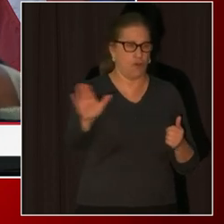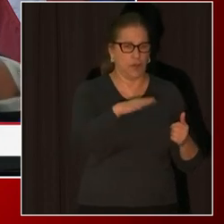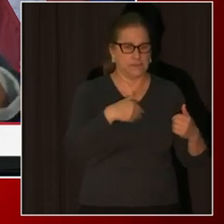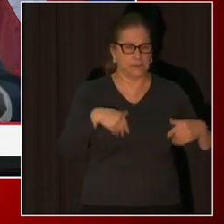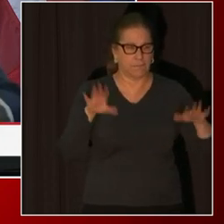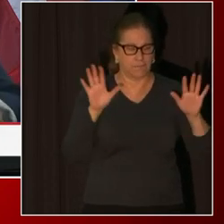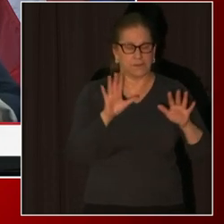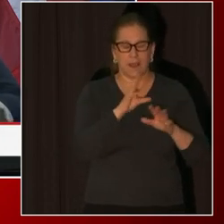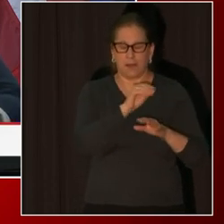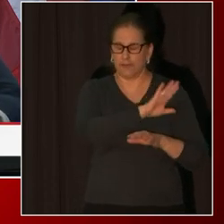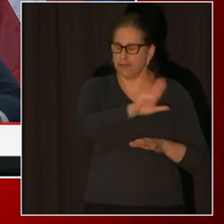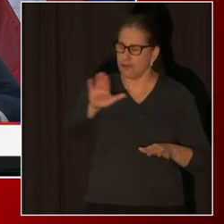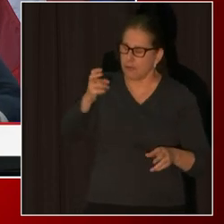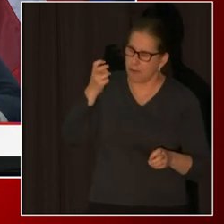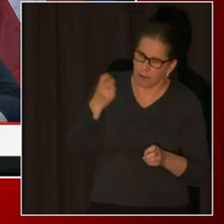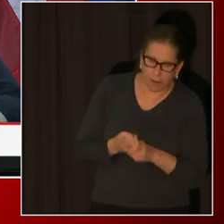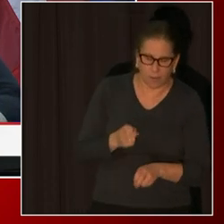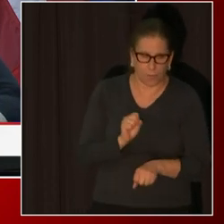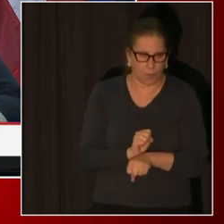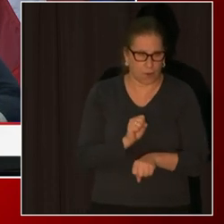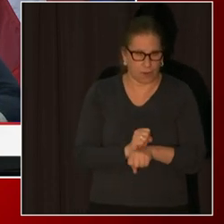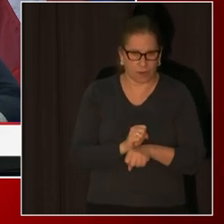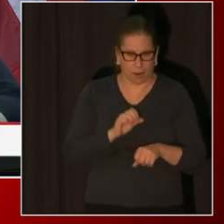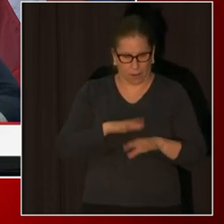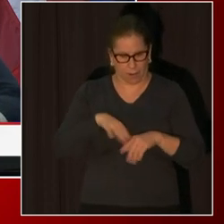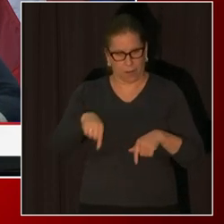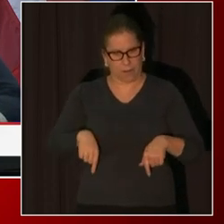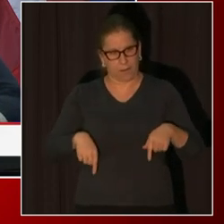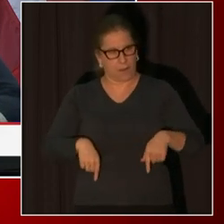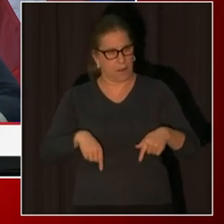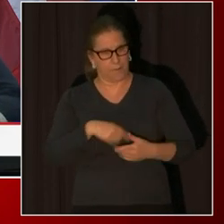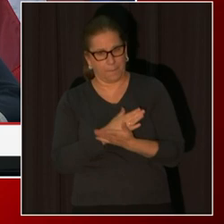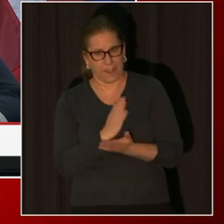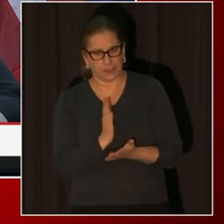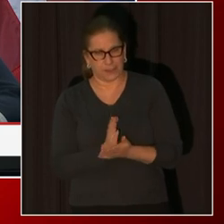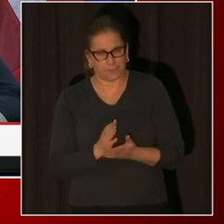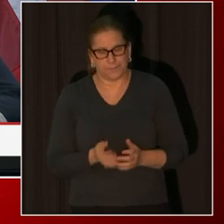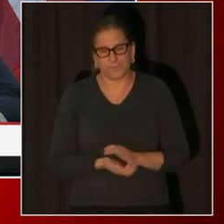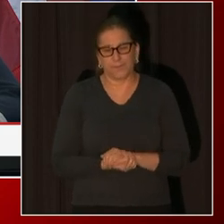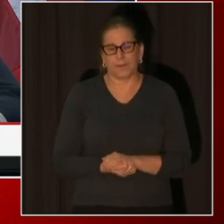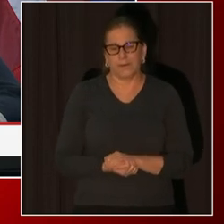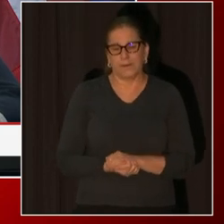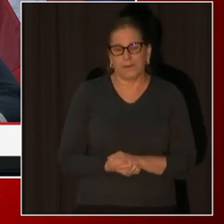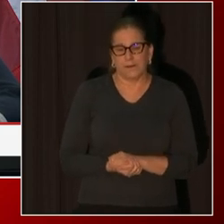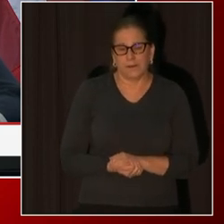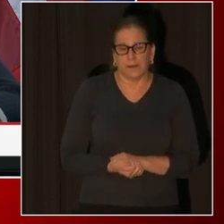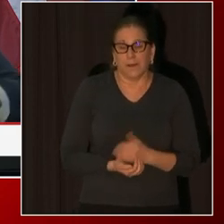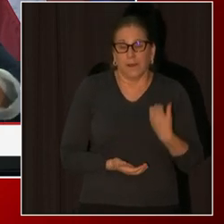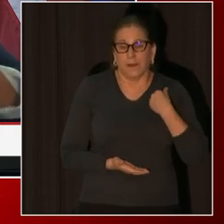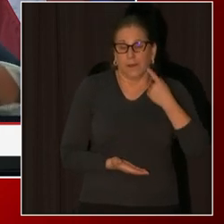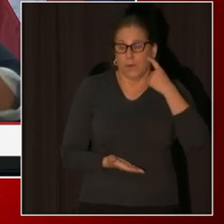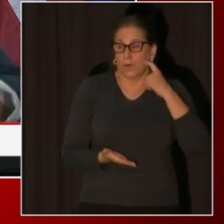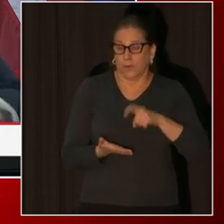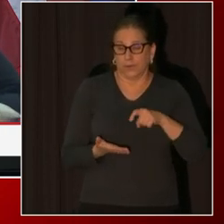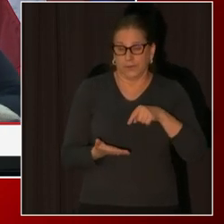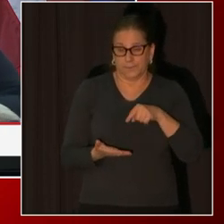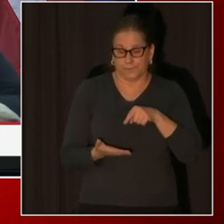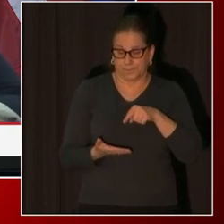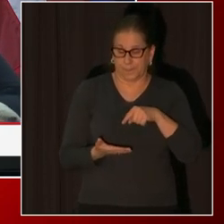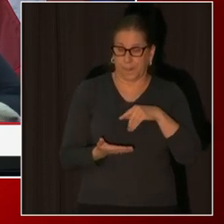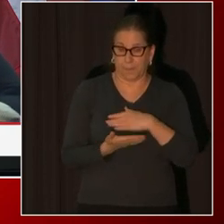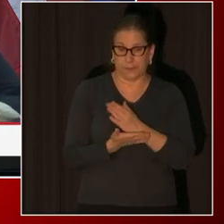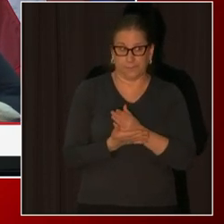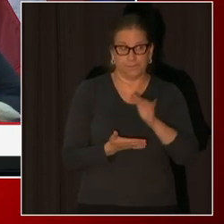this. As you can see, this budget, or you will see that this budget